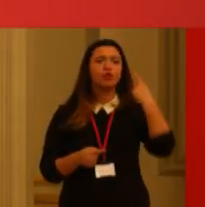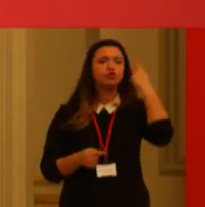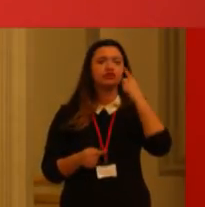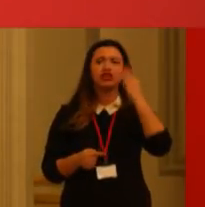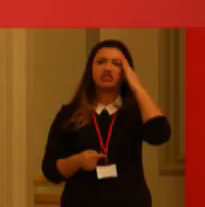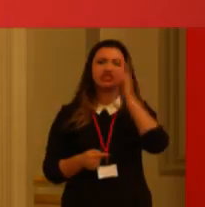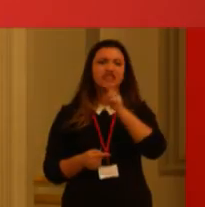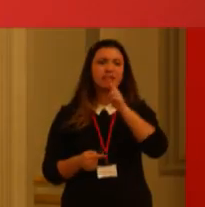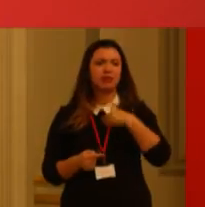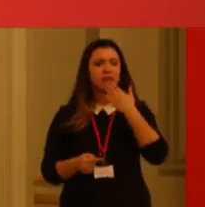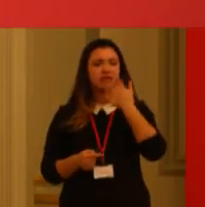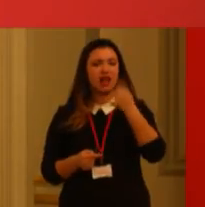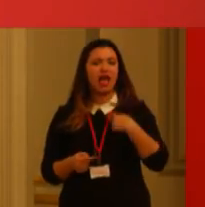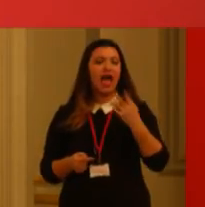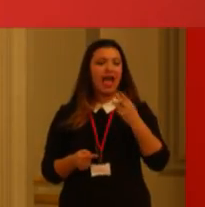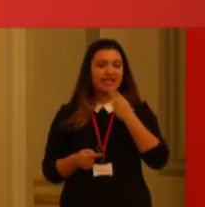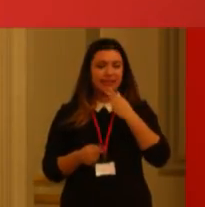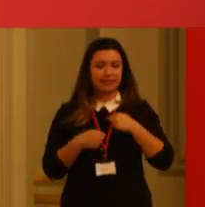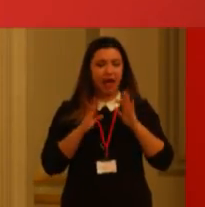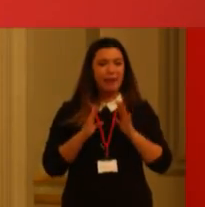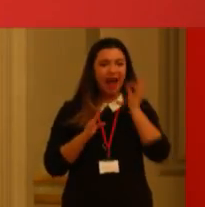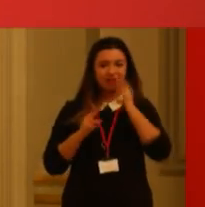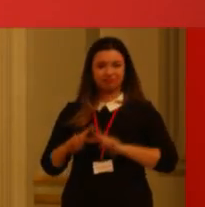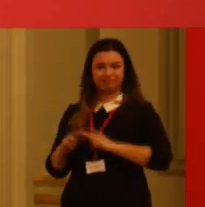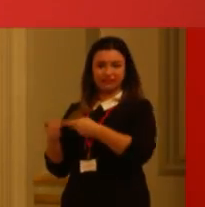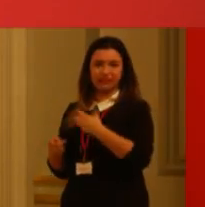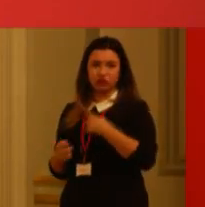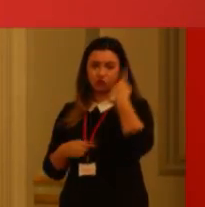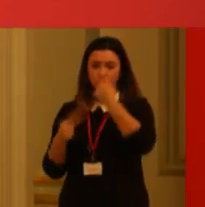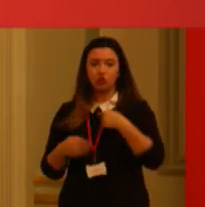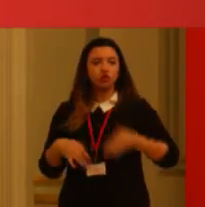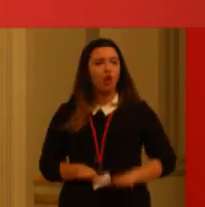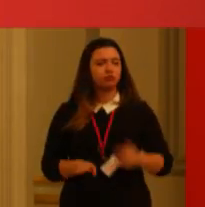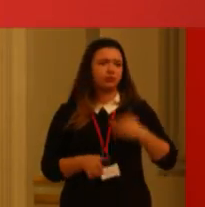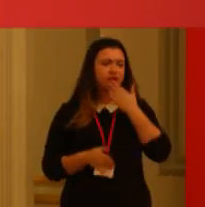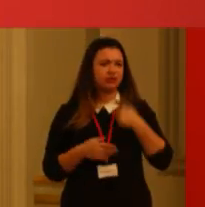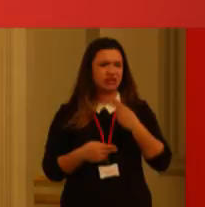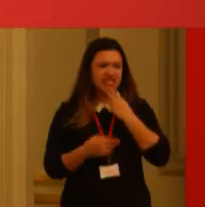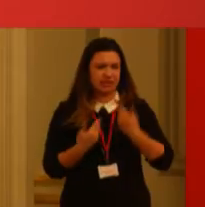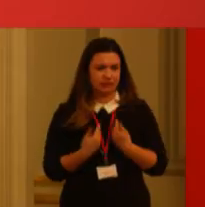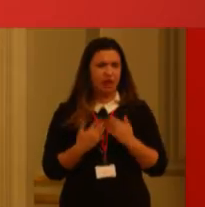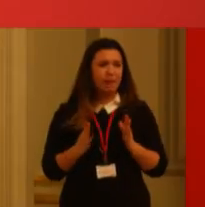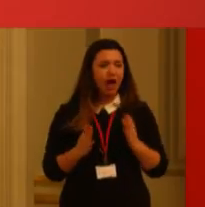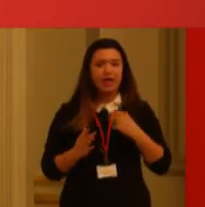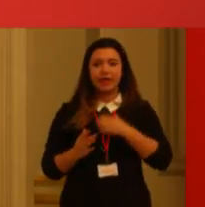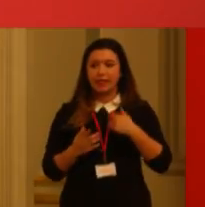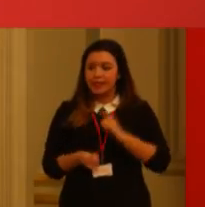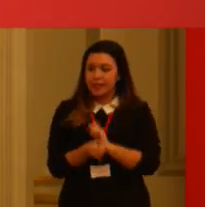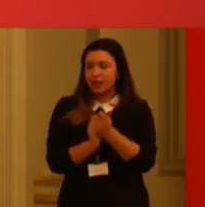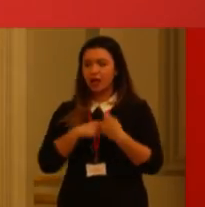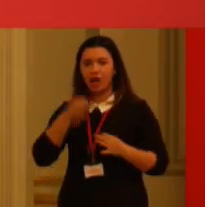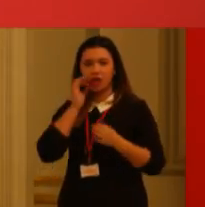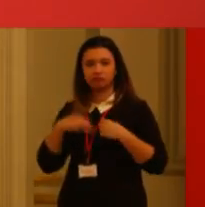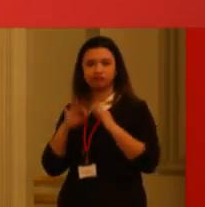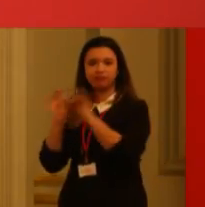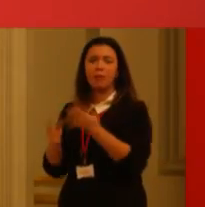turn into another. You're alienated. Just imagine you are a transsexual, you are granted a sexual identity, you